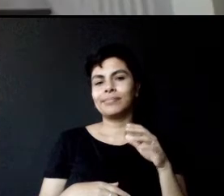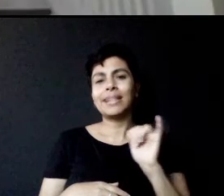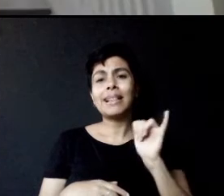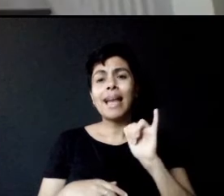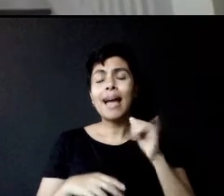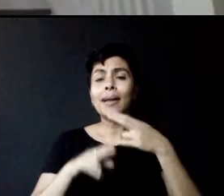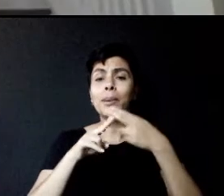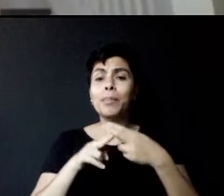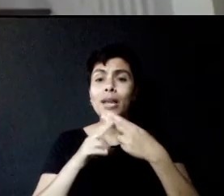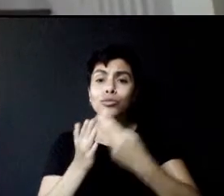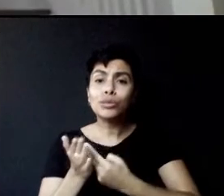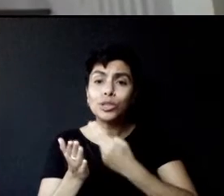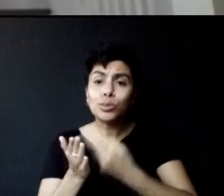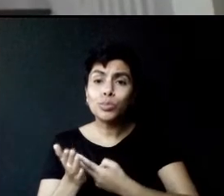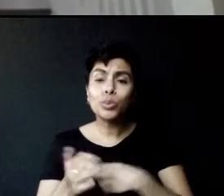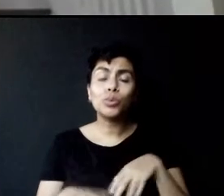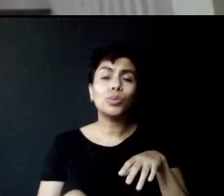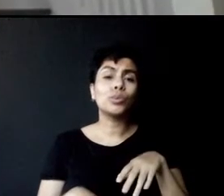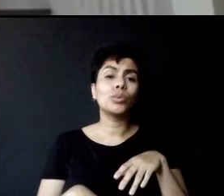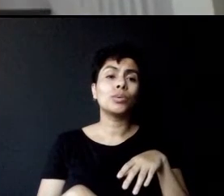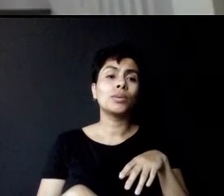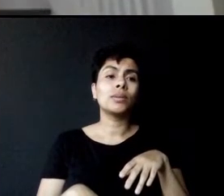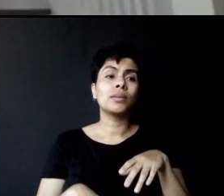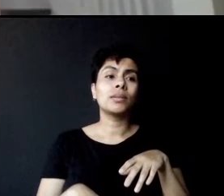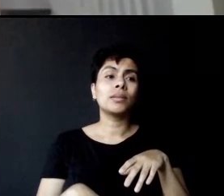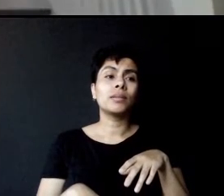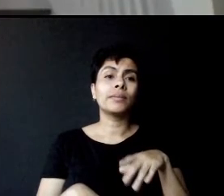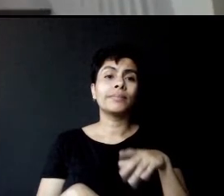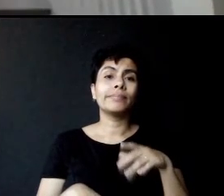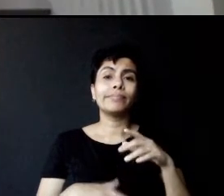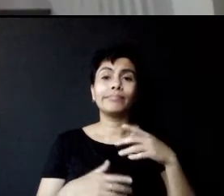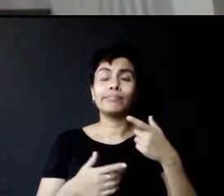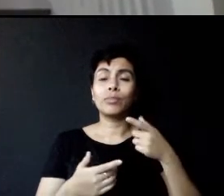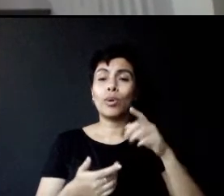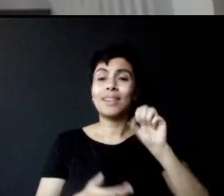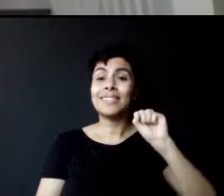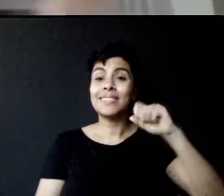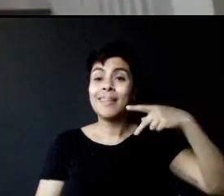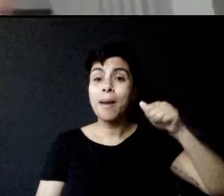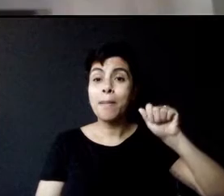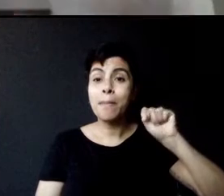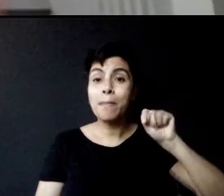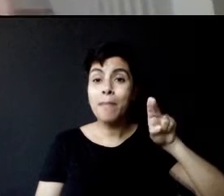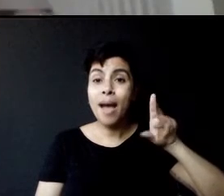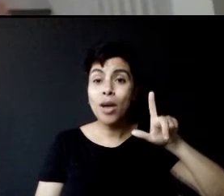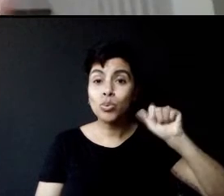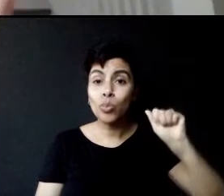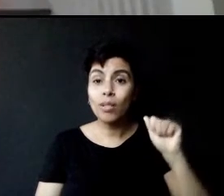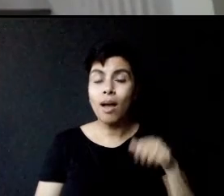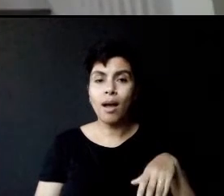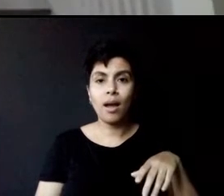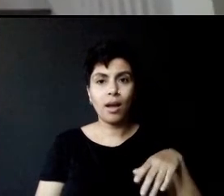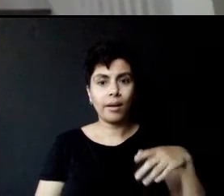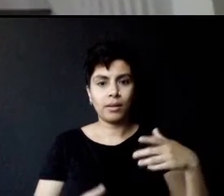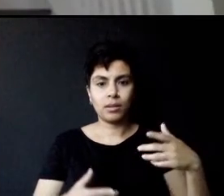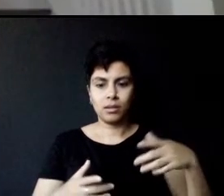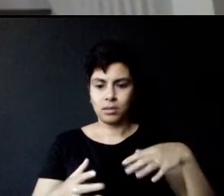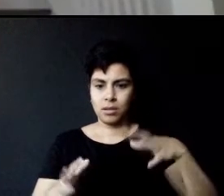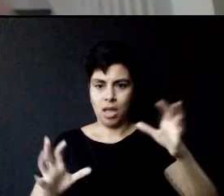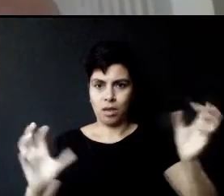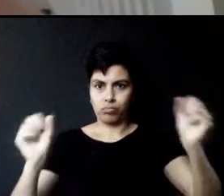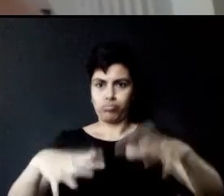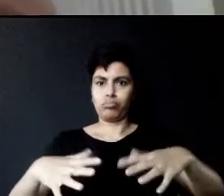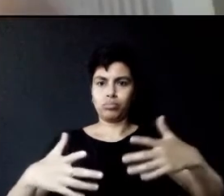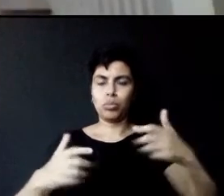like little measuring spoon or spatula, whatever. And again, combining that with things like ice